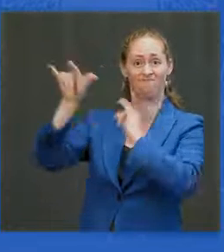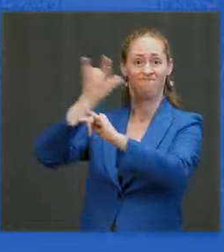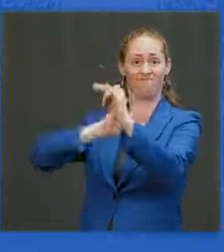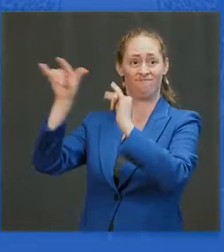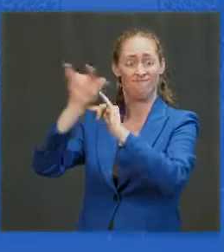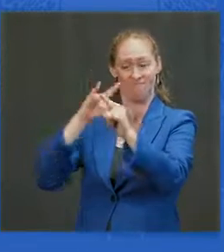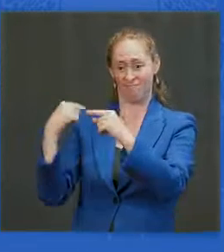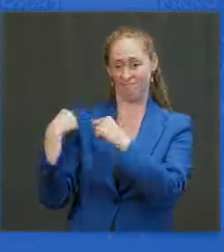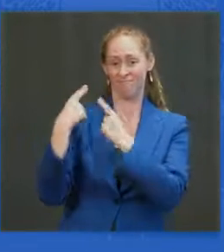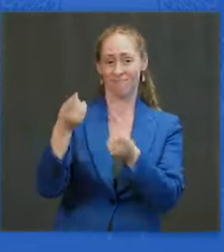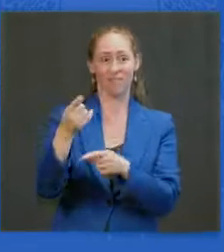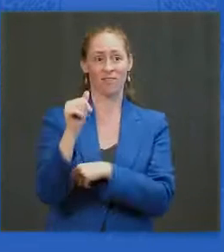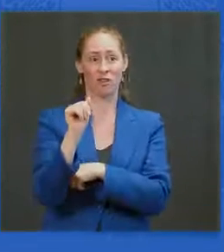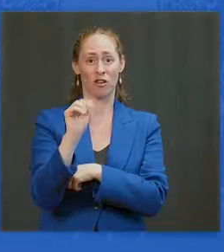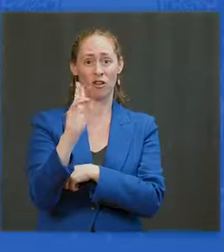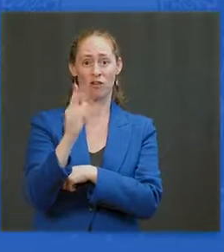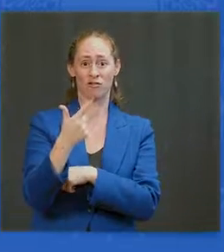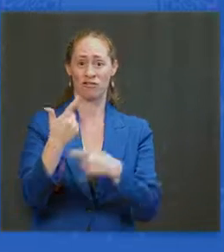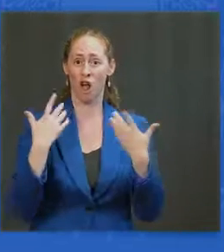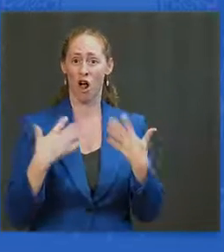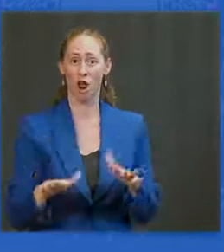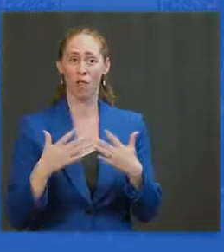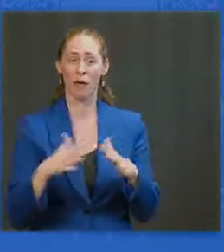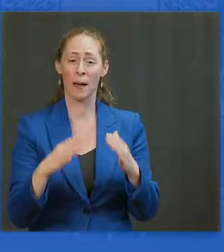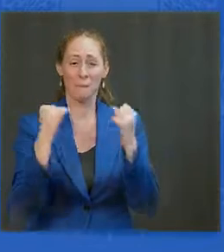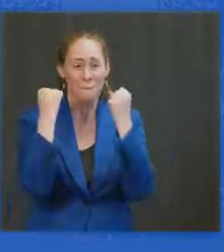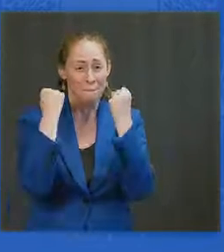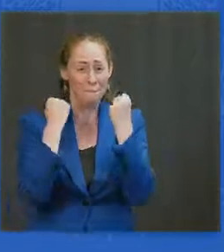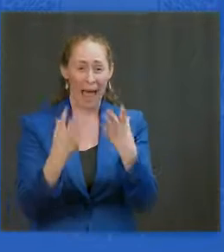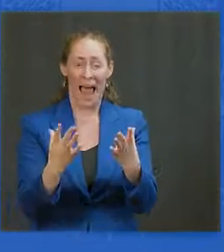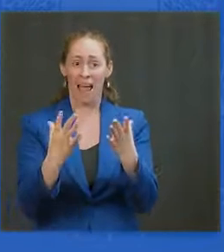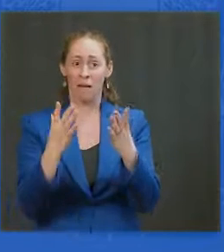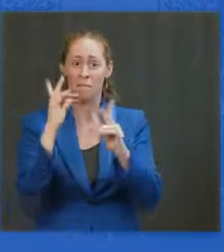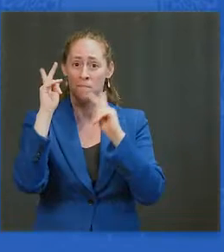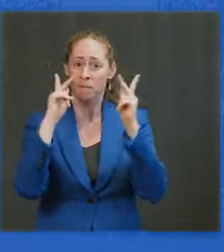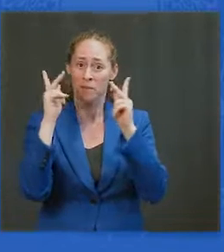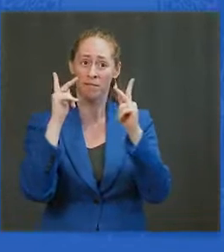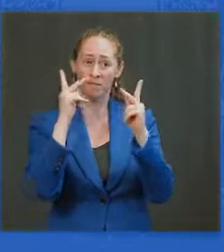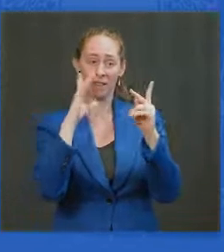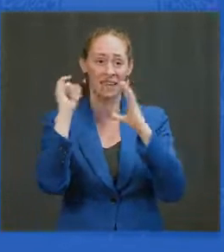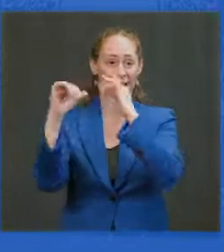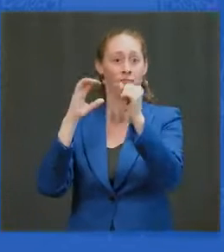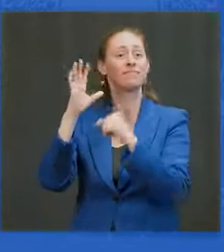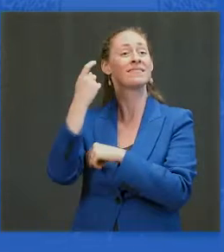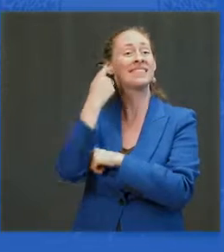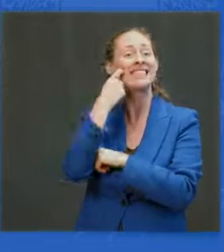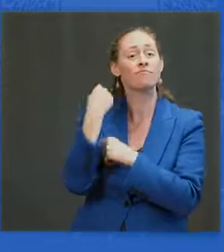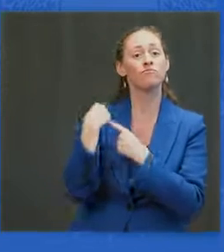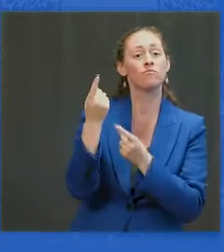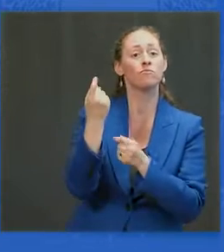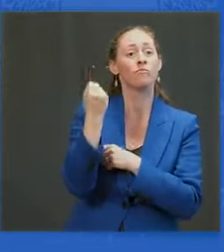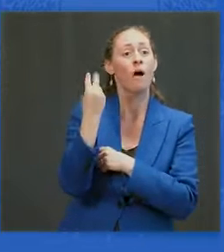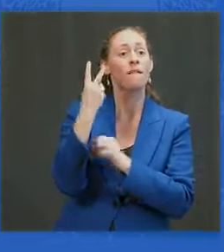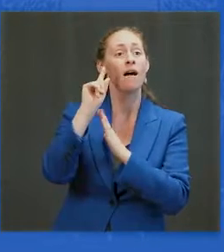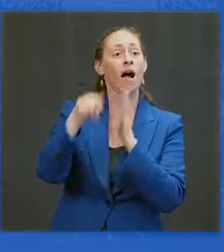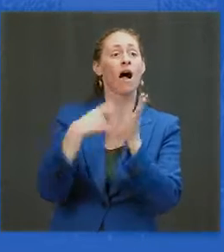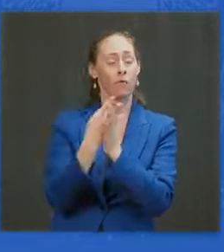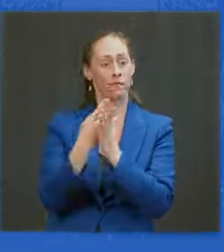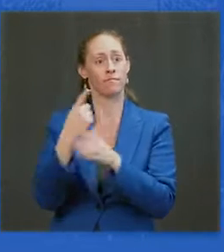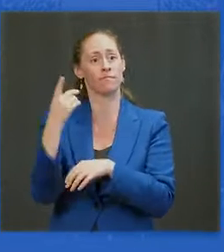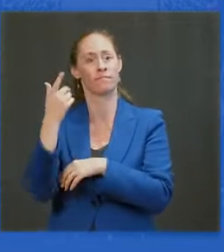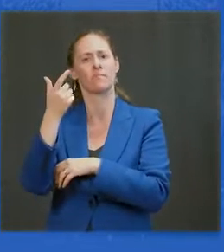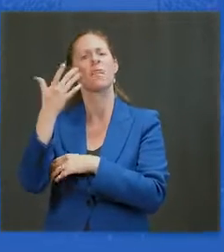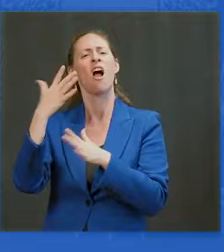75,900 people since the end of July. Just in the past 12 hours, another 19 U.S. military